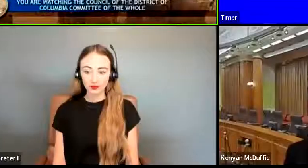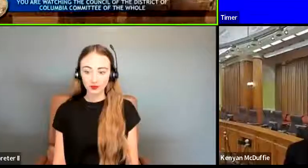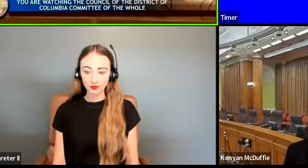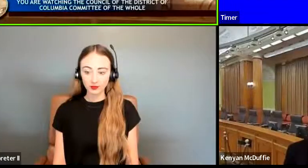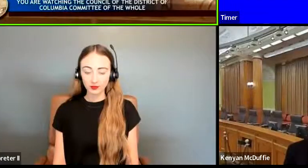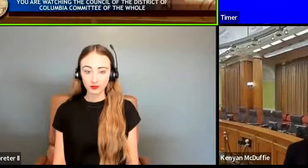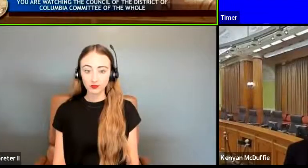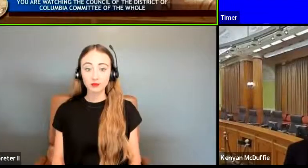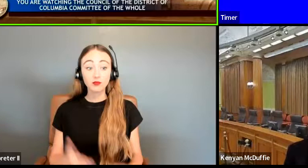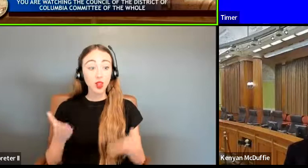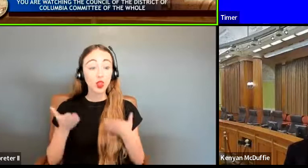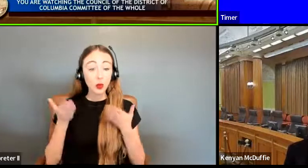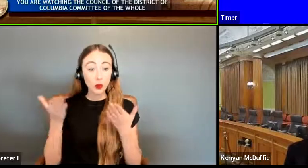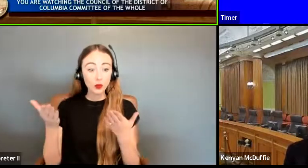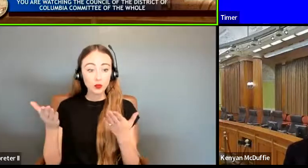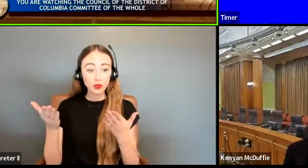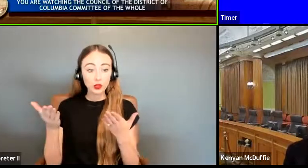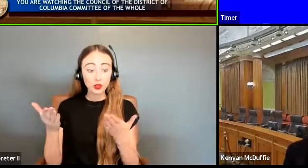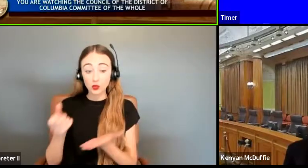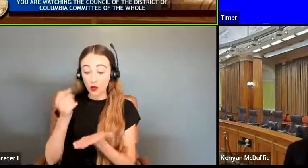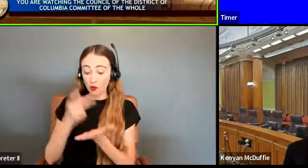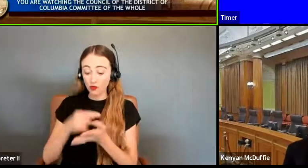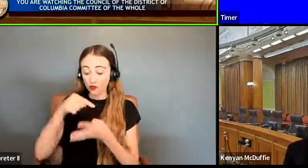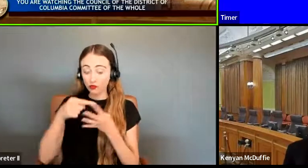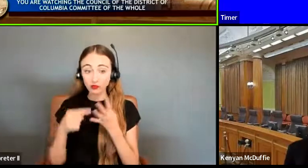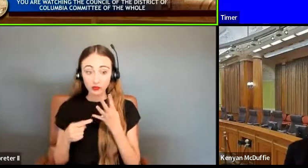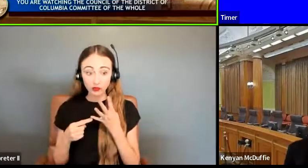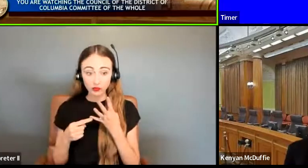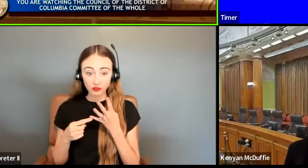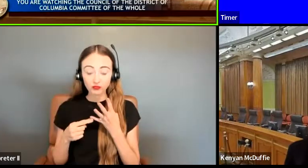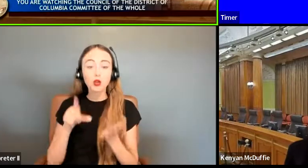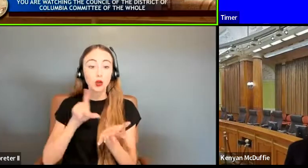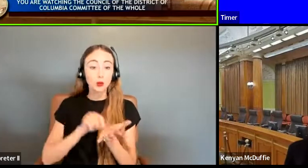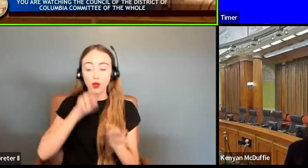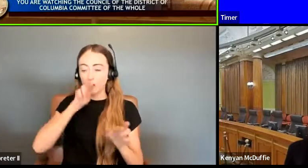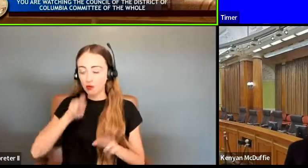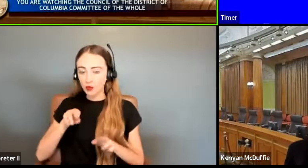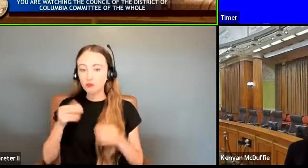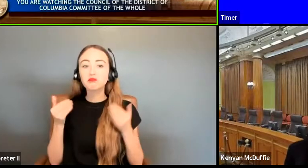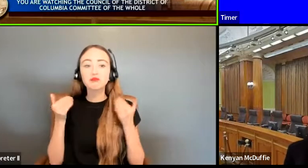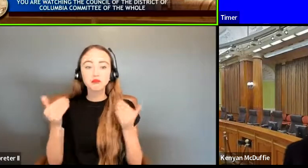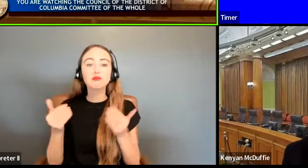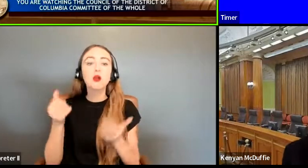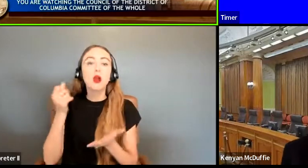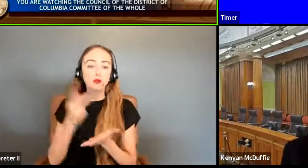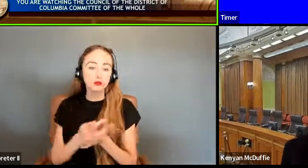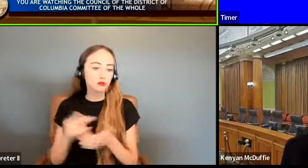The motion to approve all four committee prints and reports is approved unanimously.